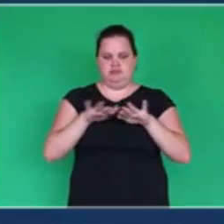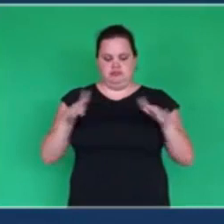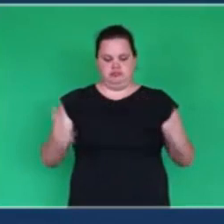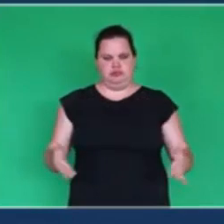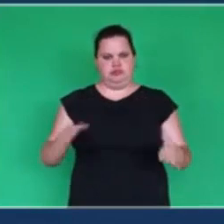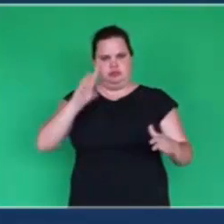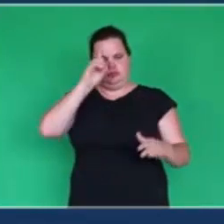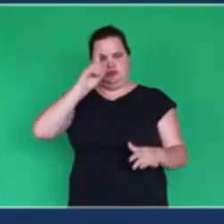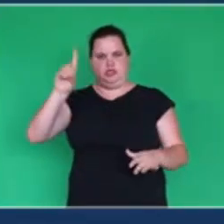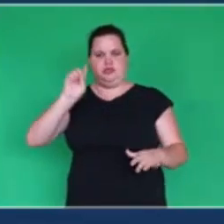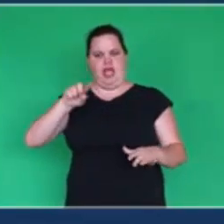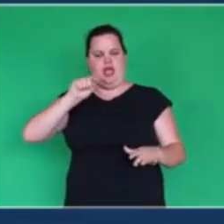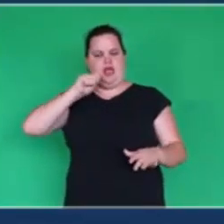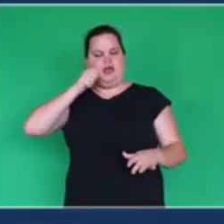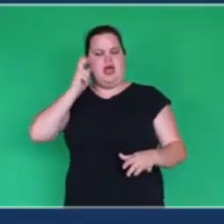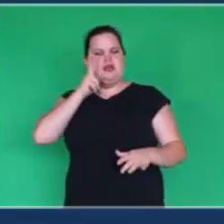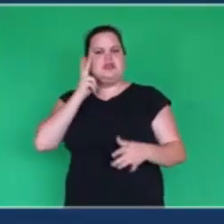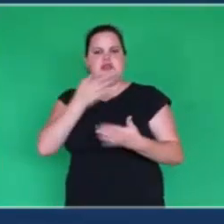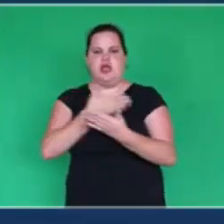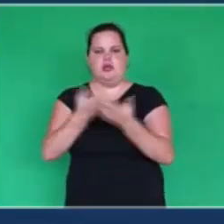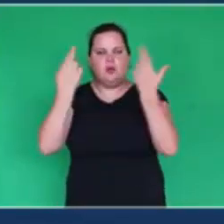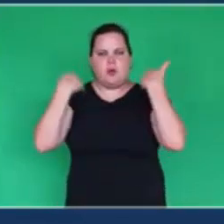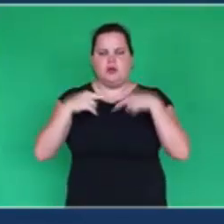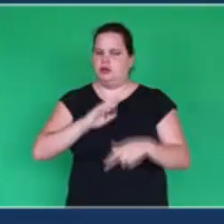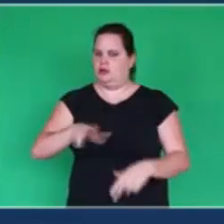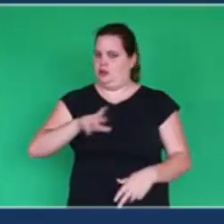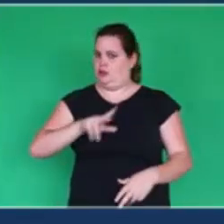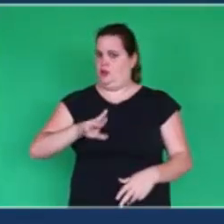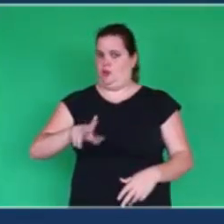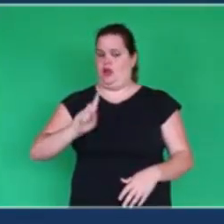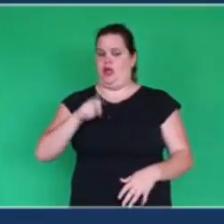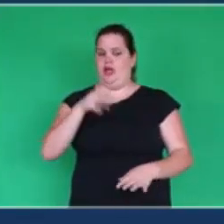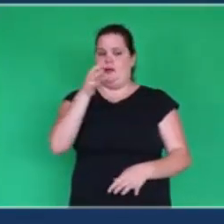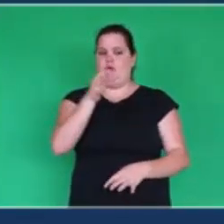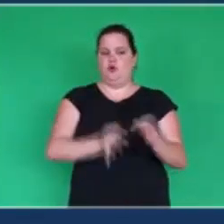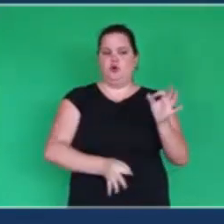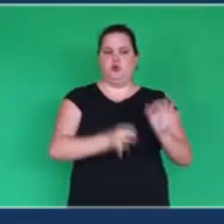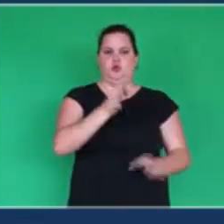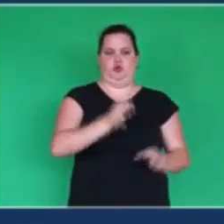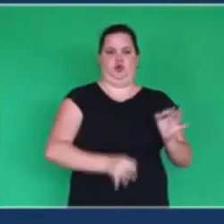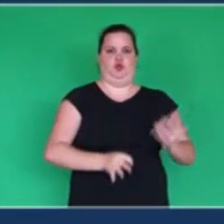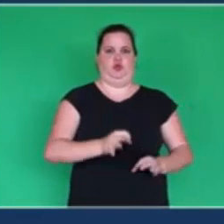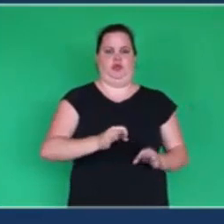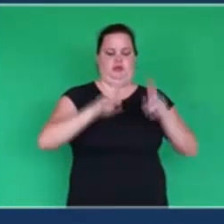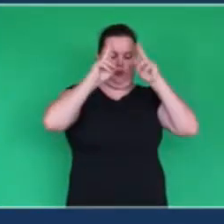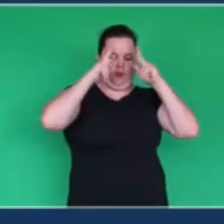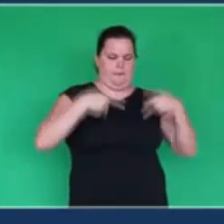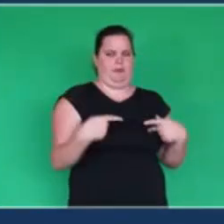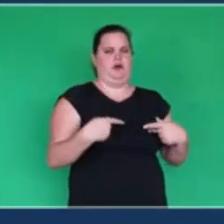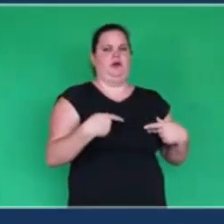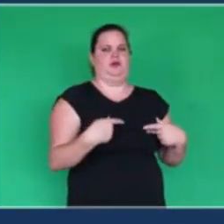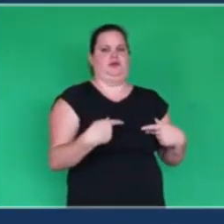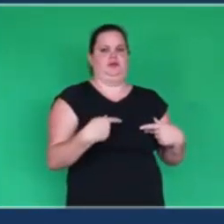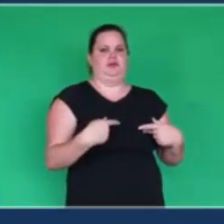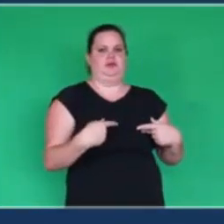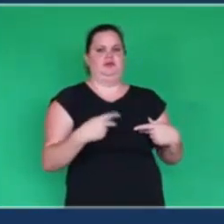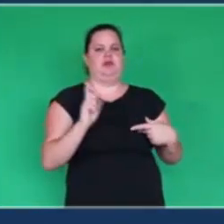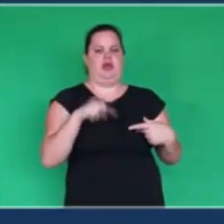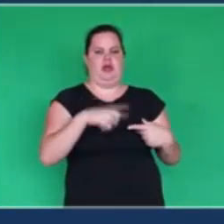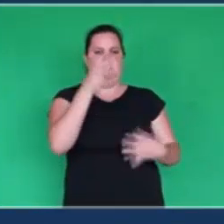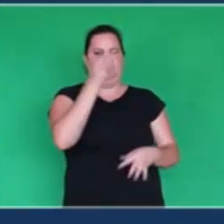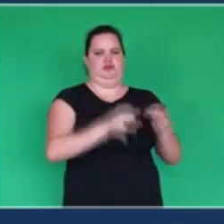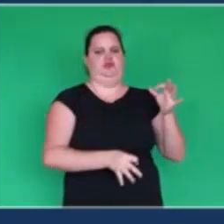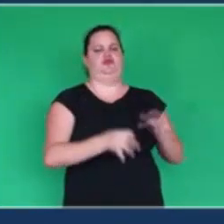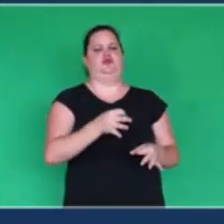the flesh. This will be the divider of the project of God to establish the